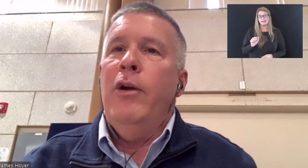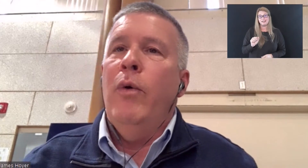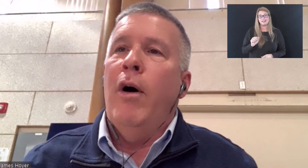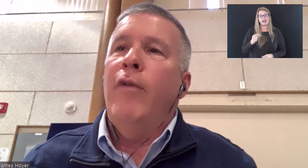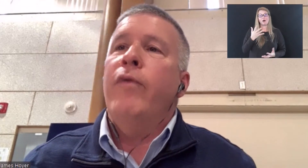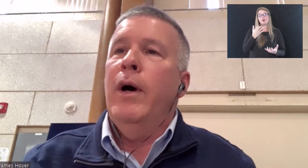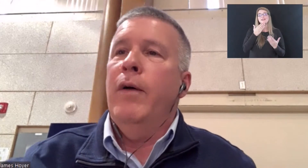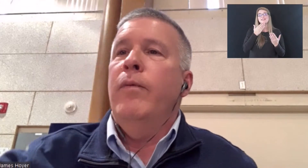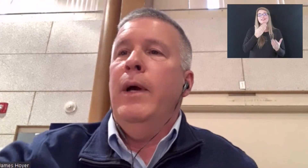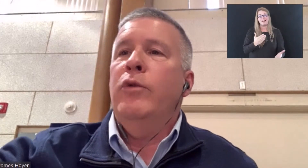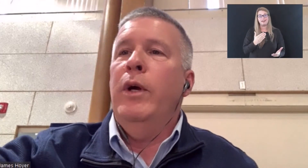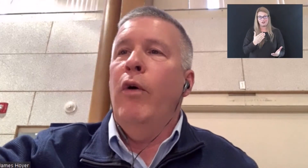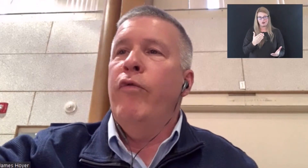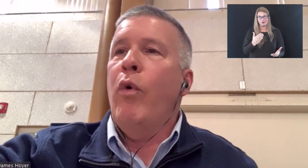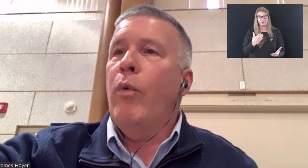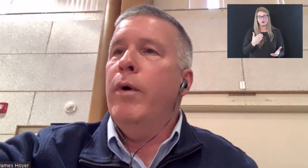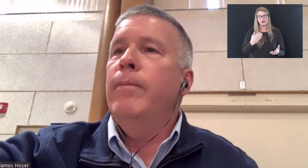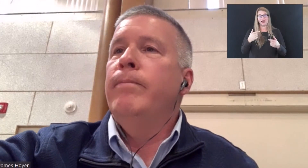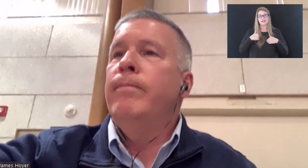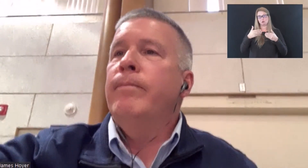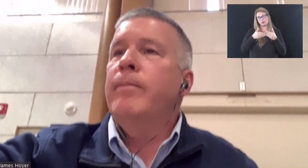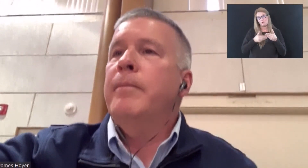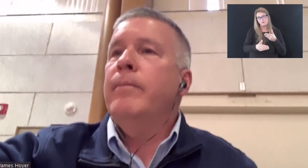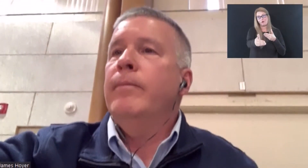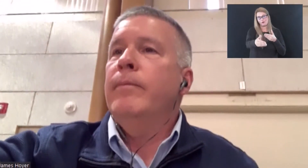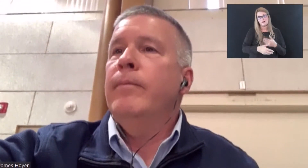I thank you all as we go forward.